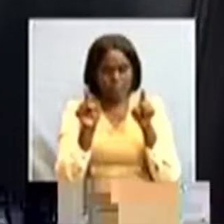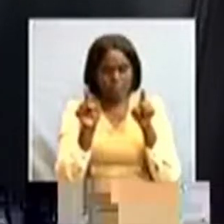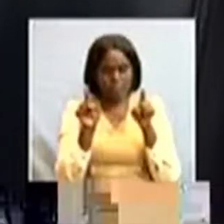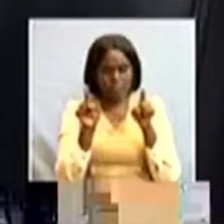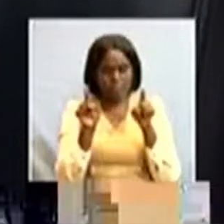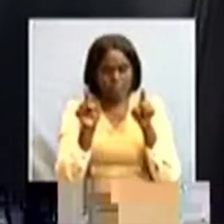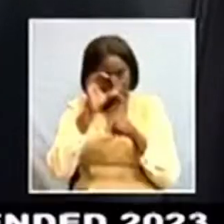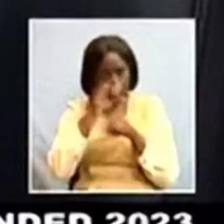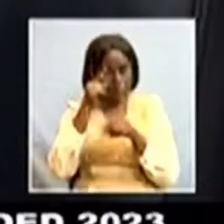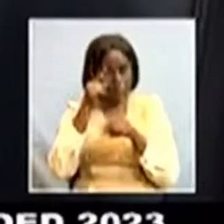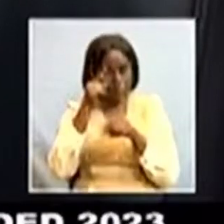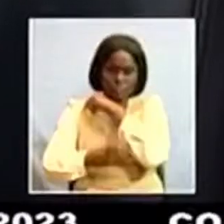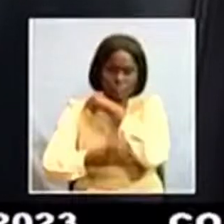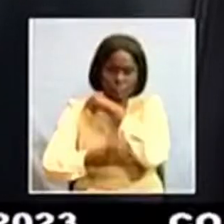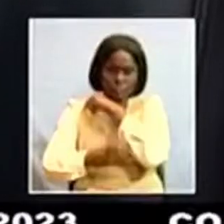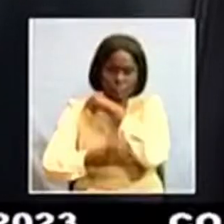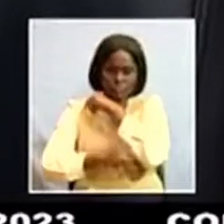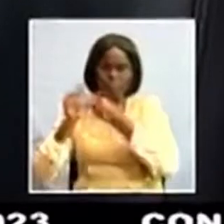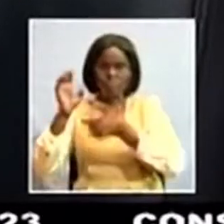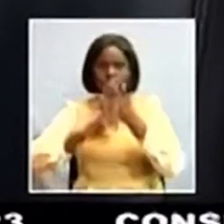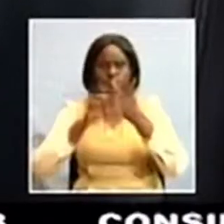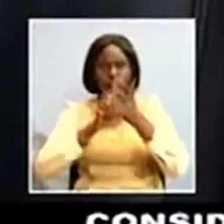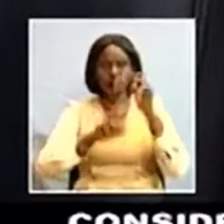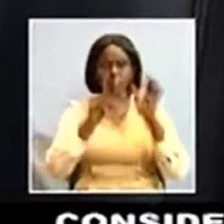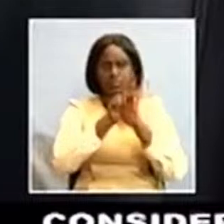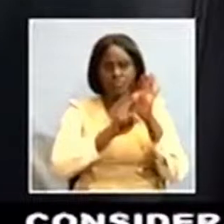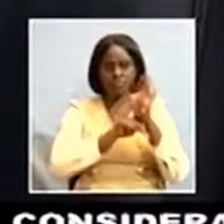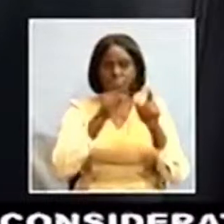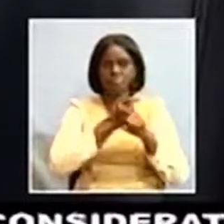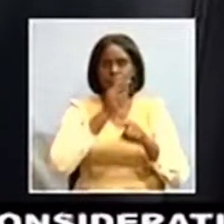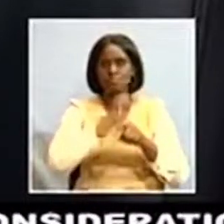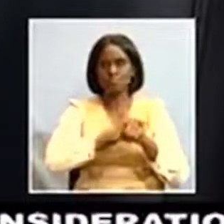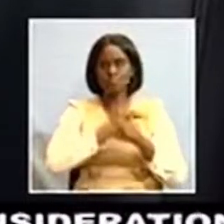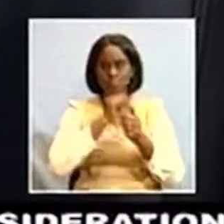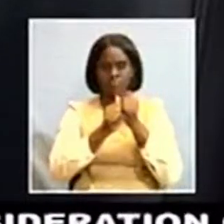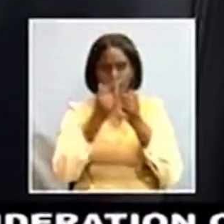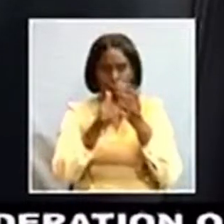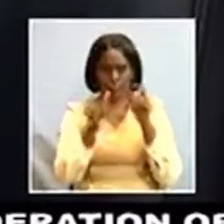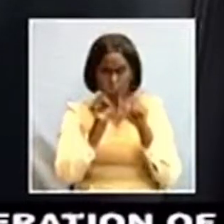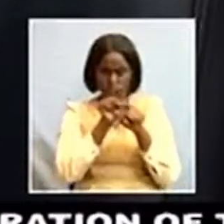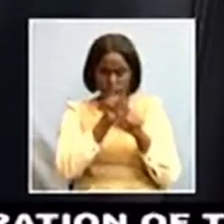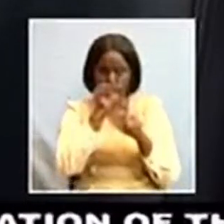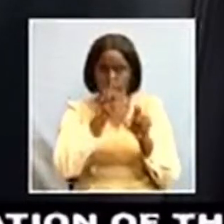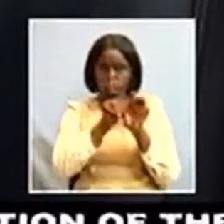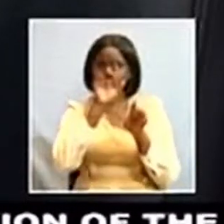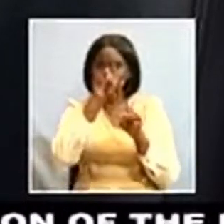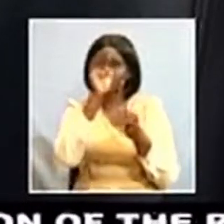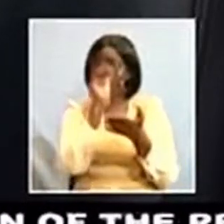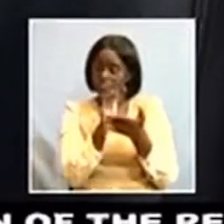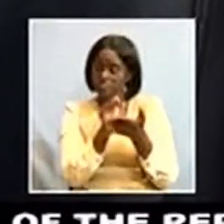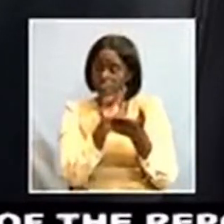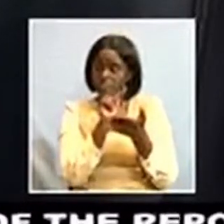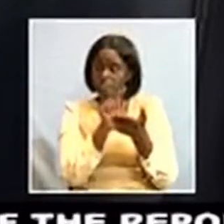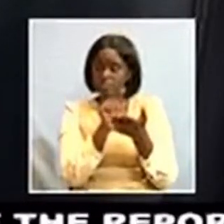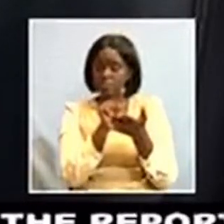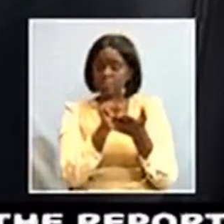exploring penalty waivers policy from NAPSA, which is likely to reduce